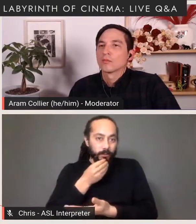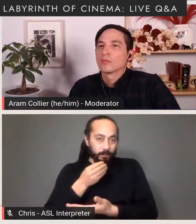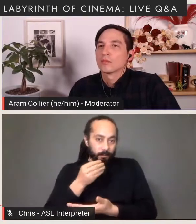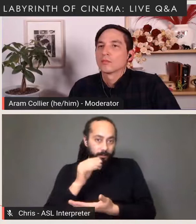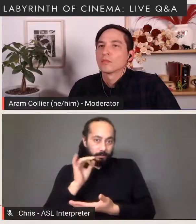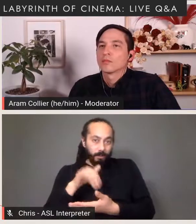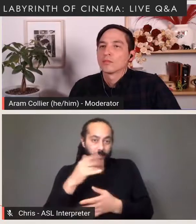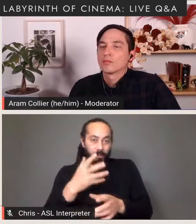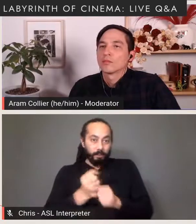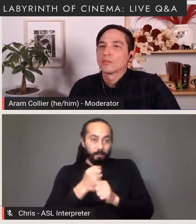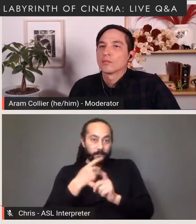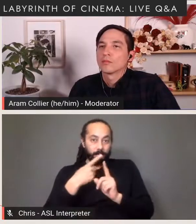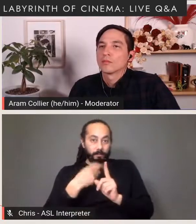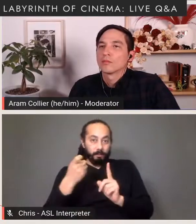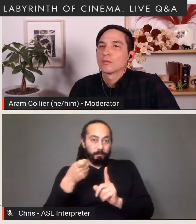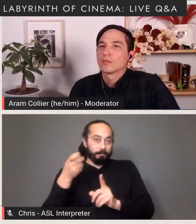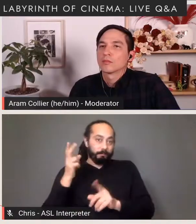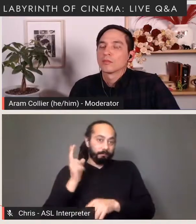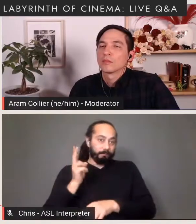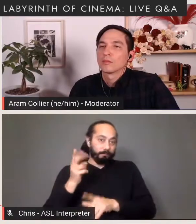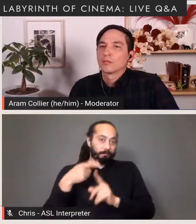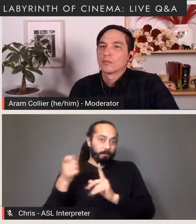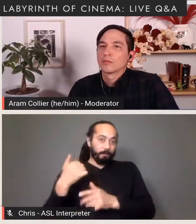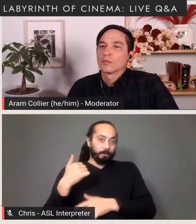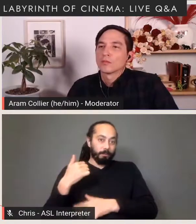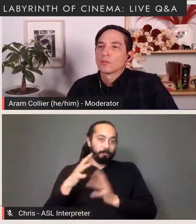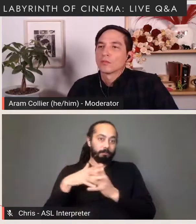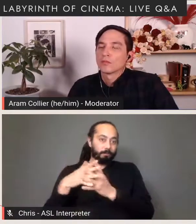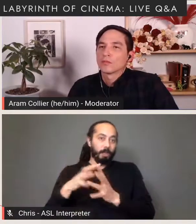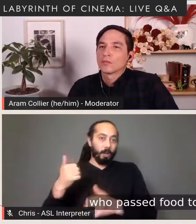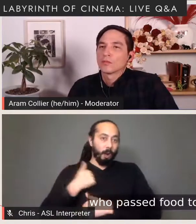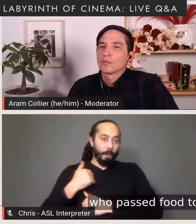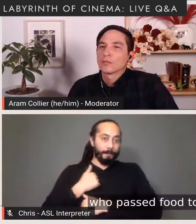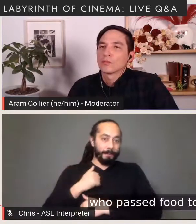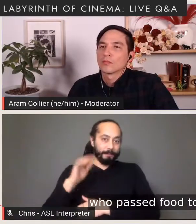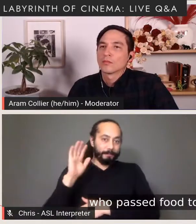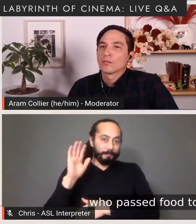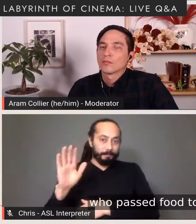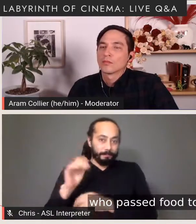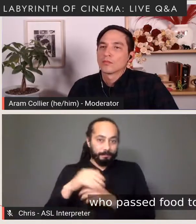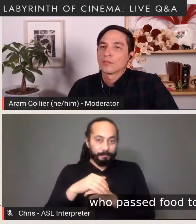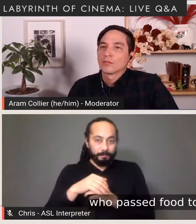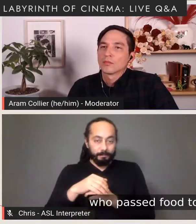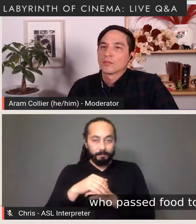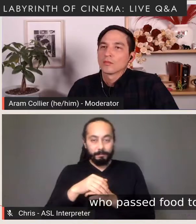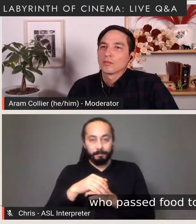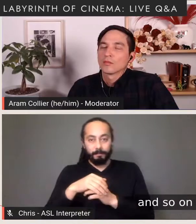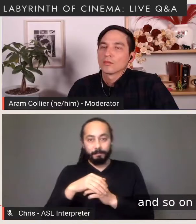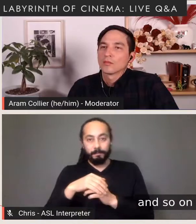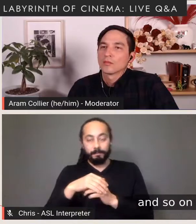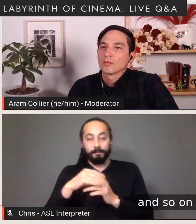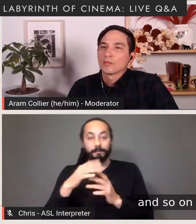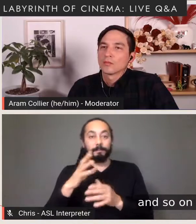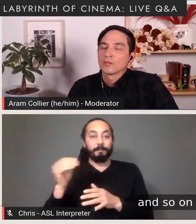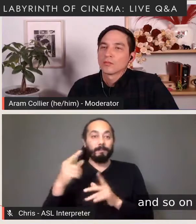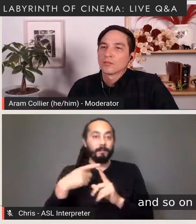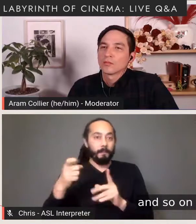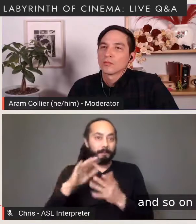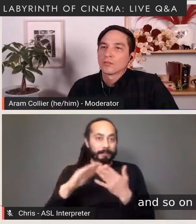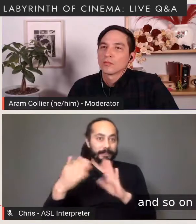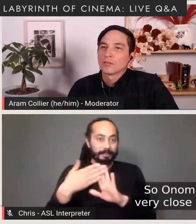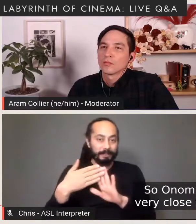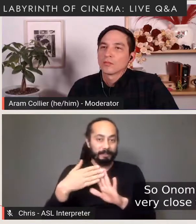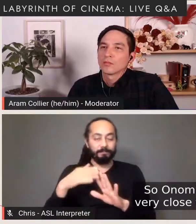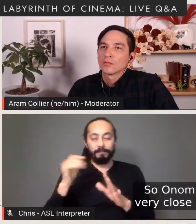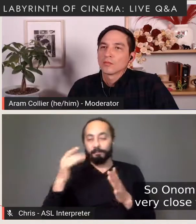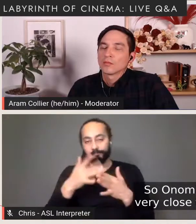he got from the American armies who passed through the city of Onomichi, and so on and so